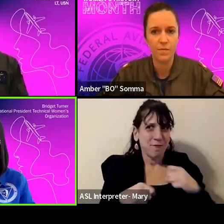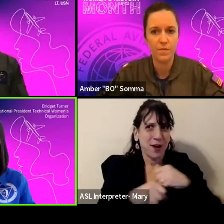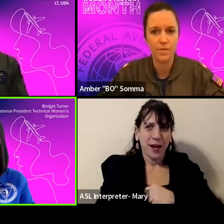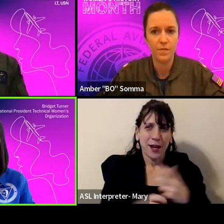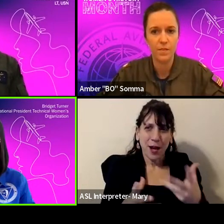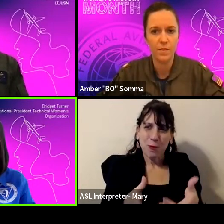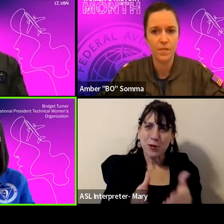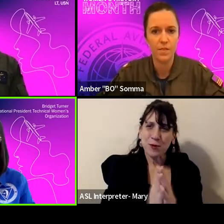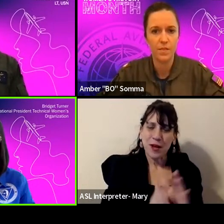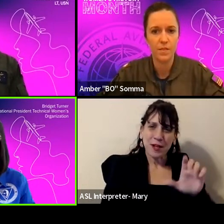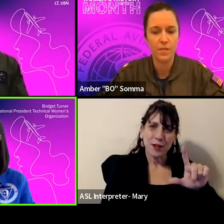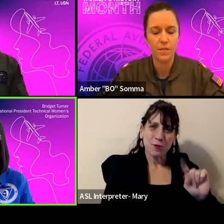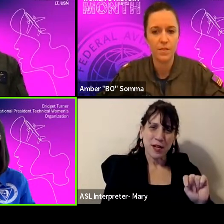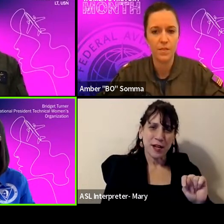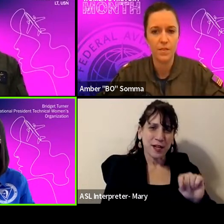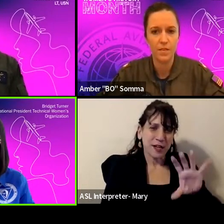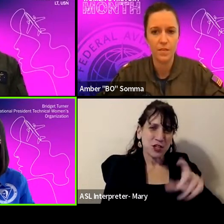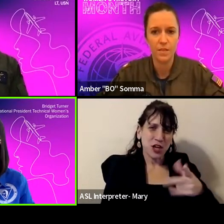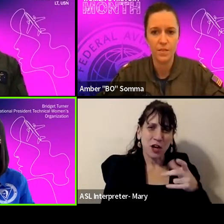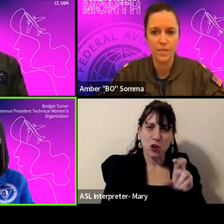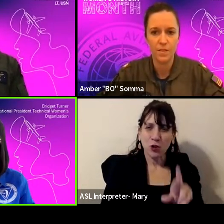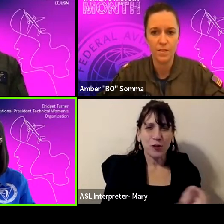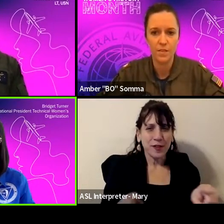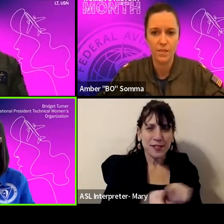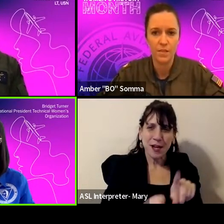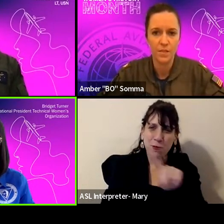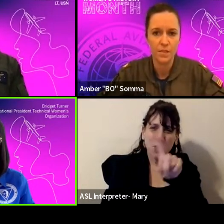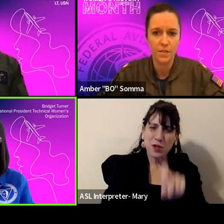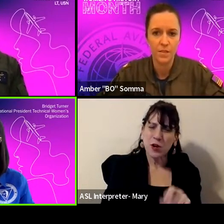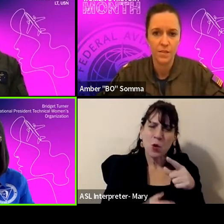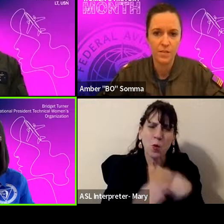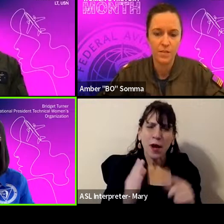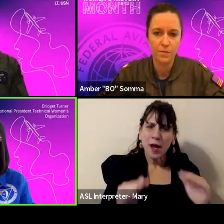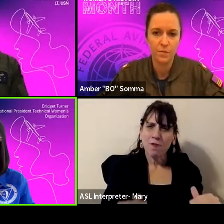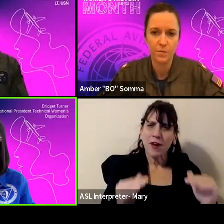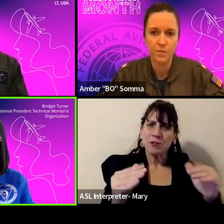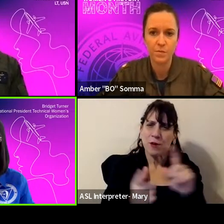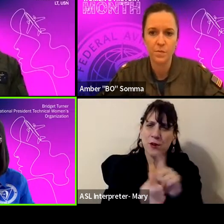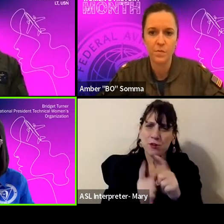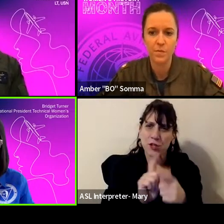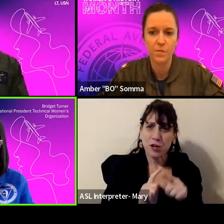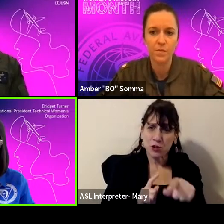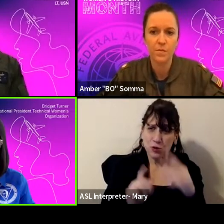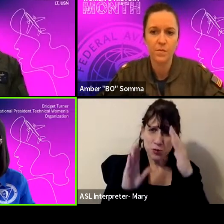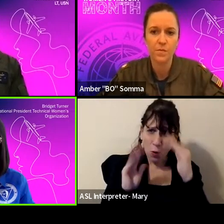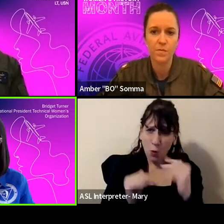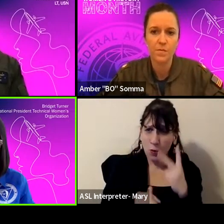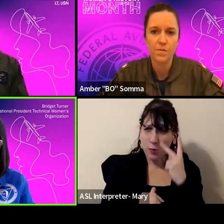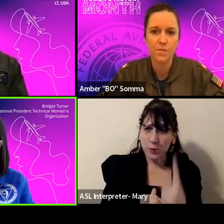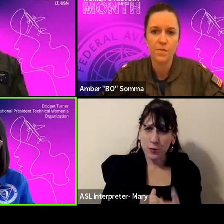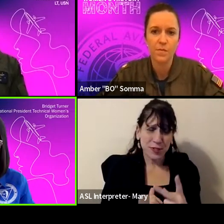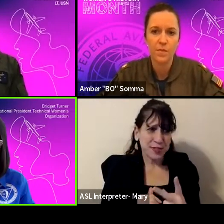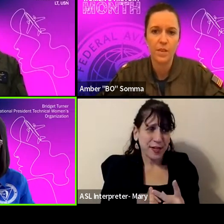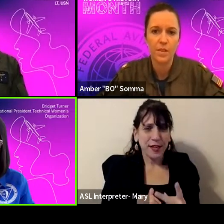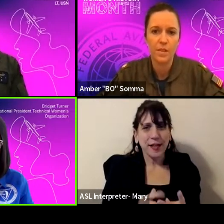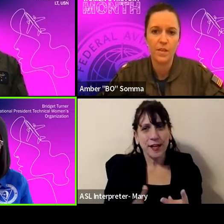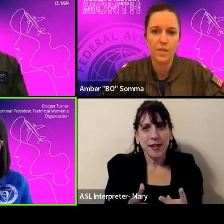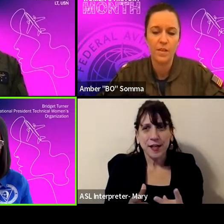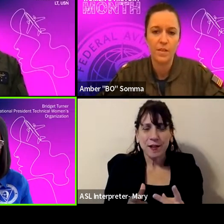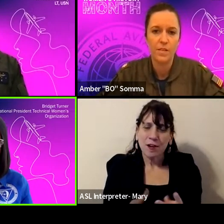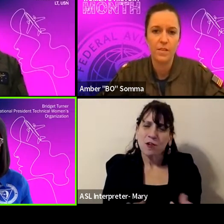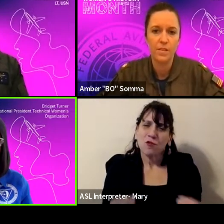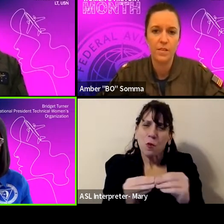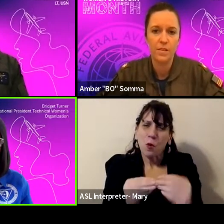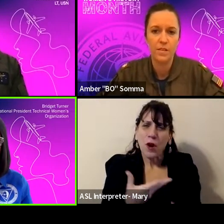ask Lieutenant Chandler the same question. You know, what advancement or changes do you hope to see for the greater